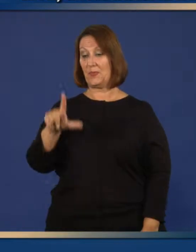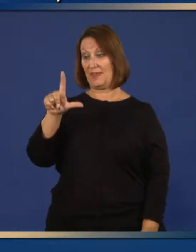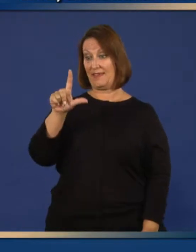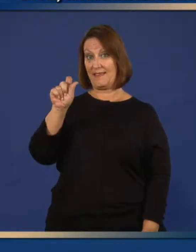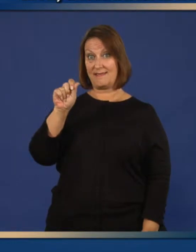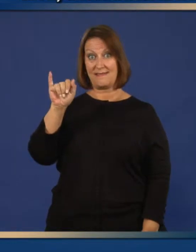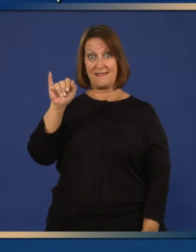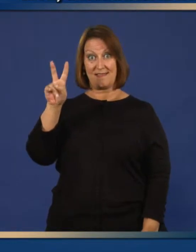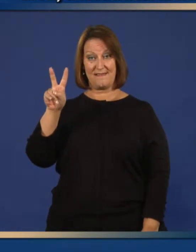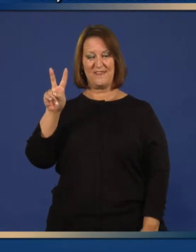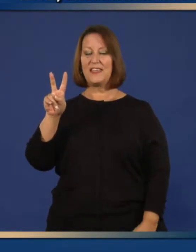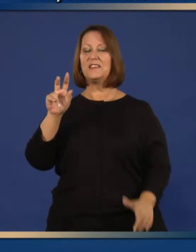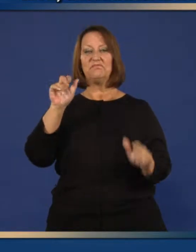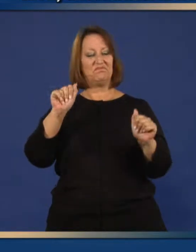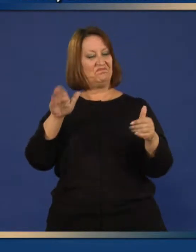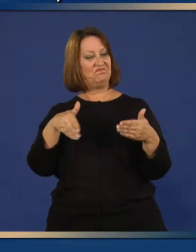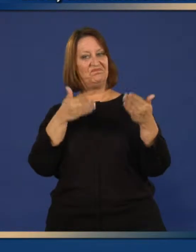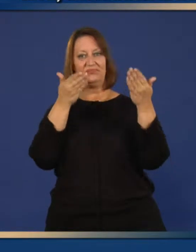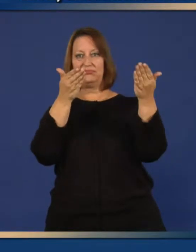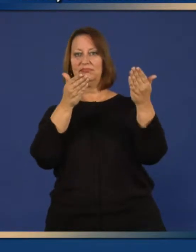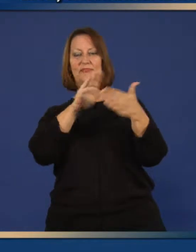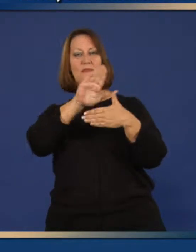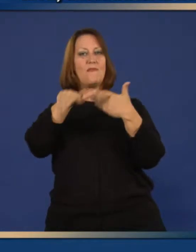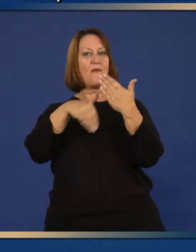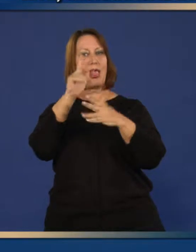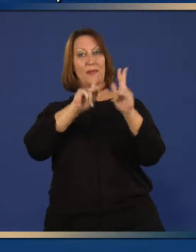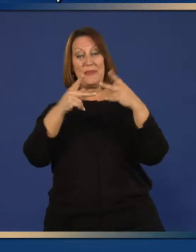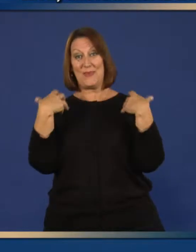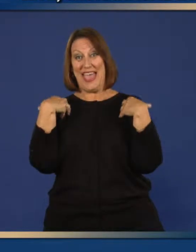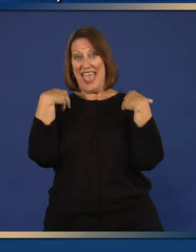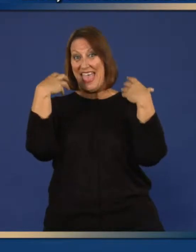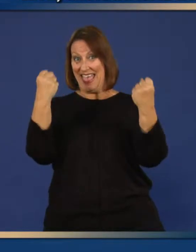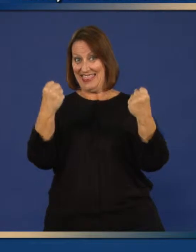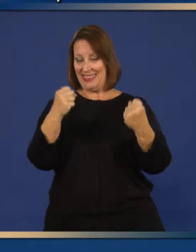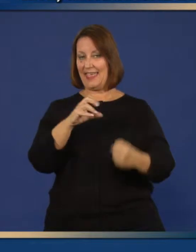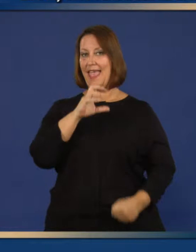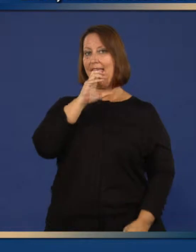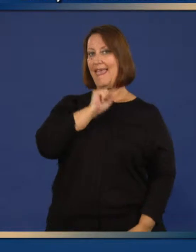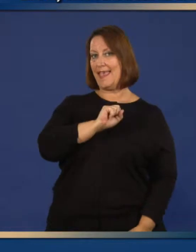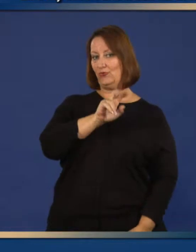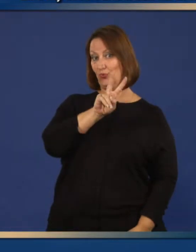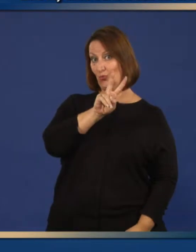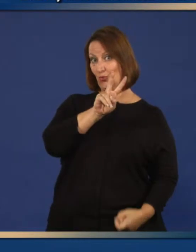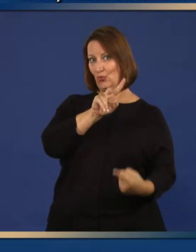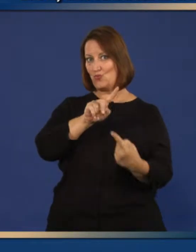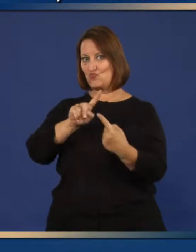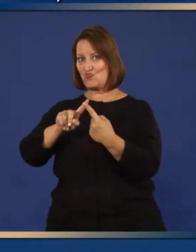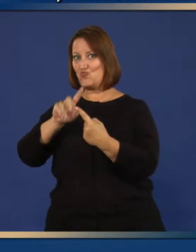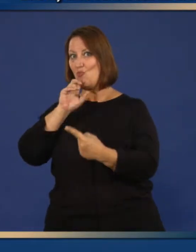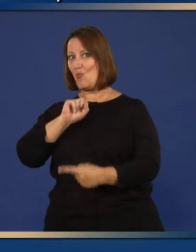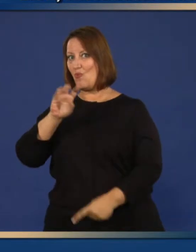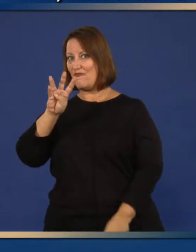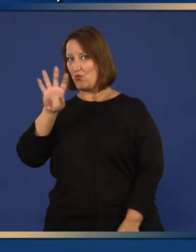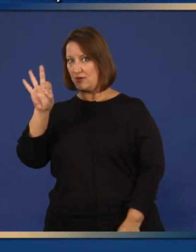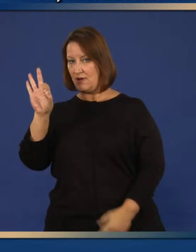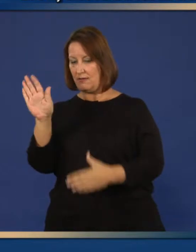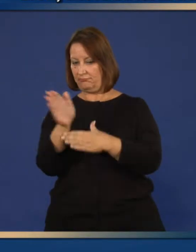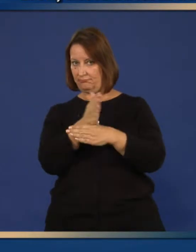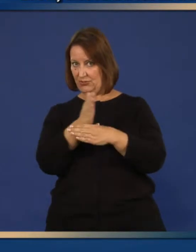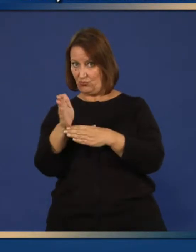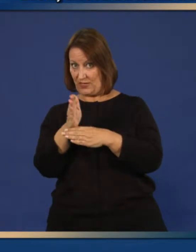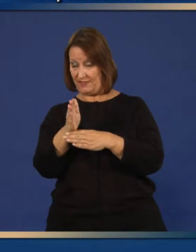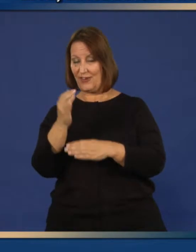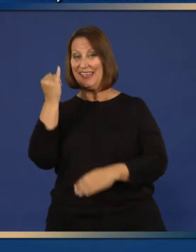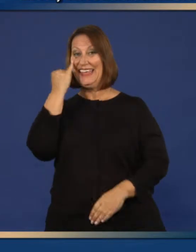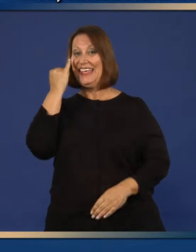LAIV is recommended for healthy people 2 through 49 years of age who are not